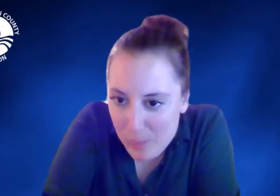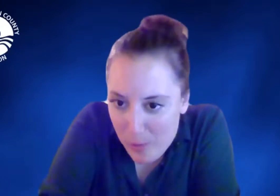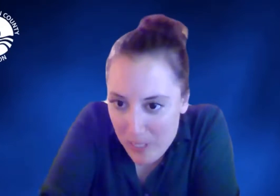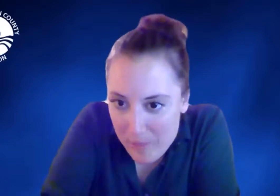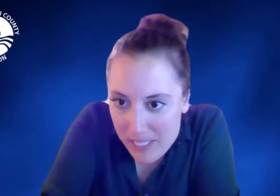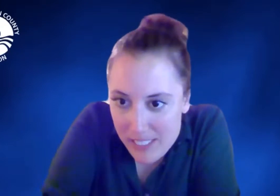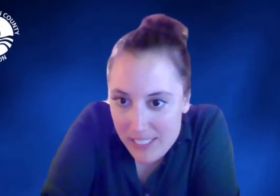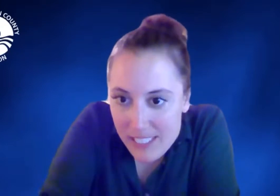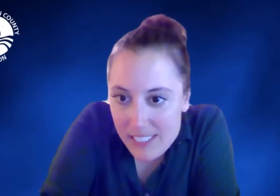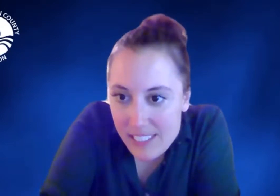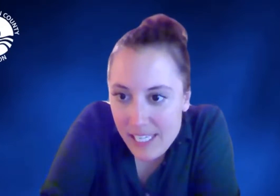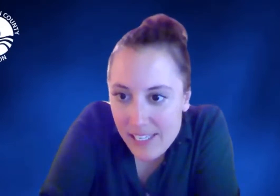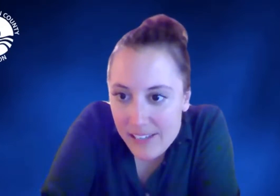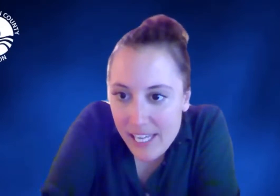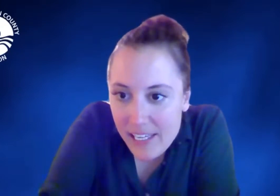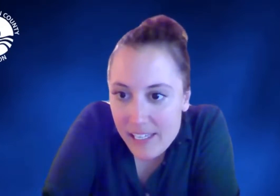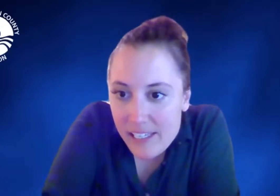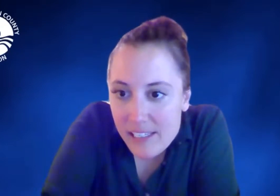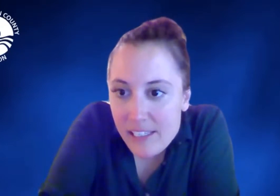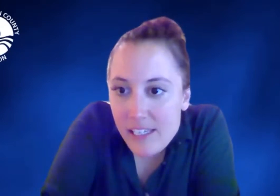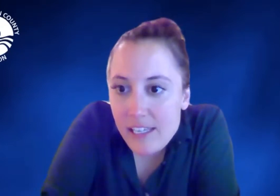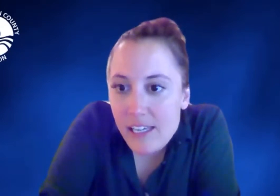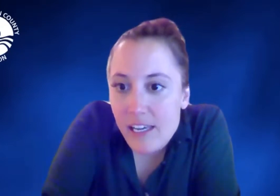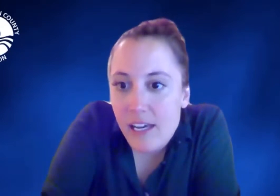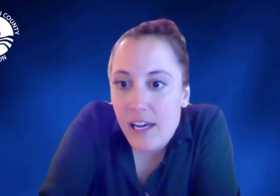quality preschool programming. This is a lack